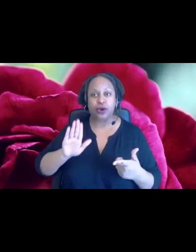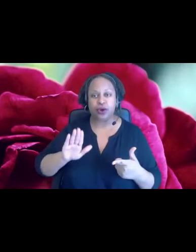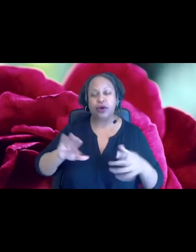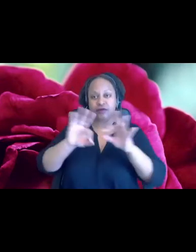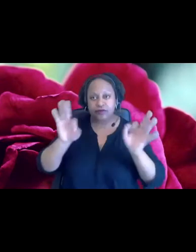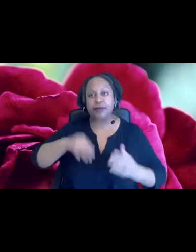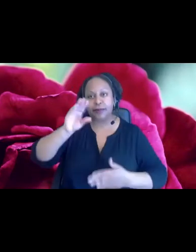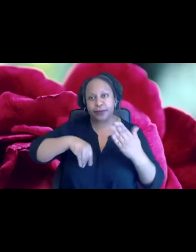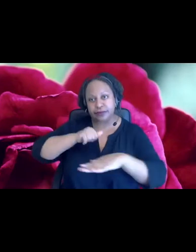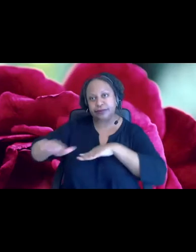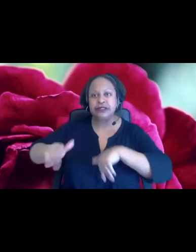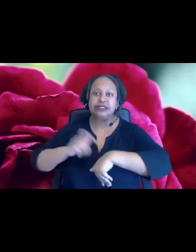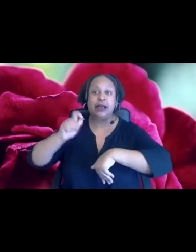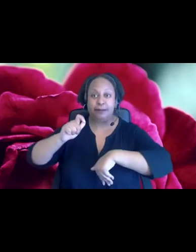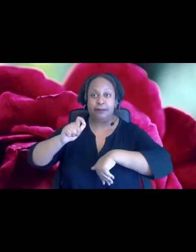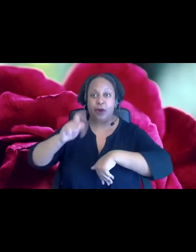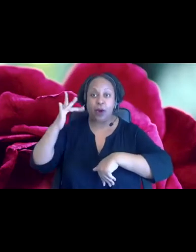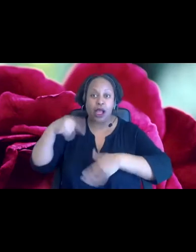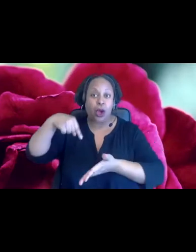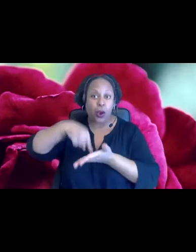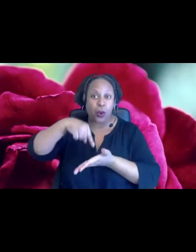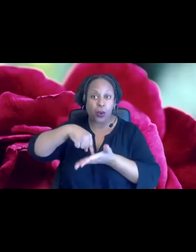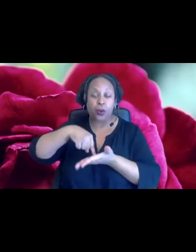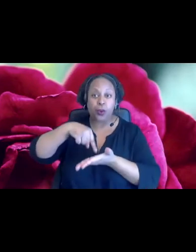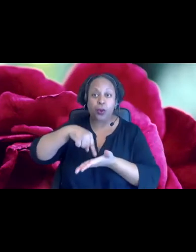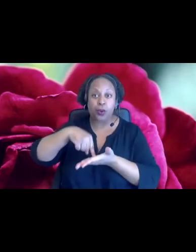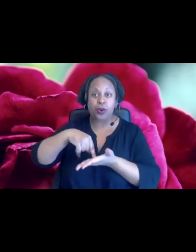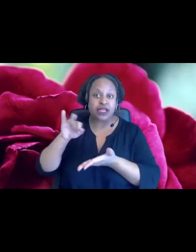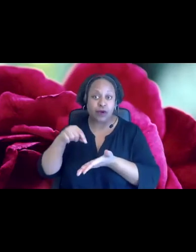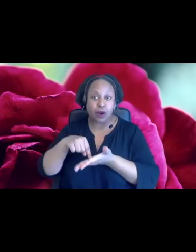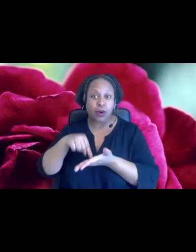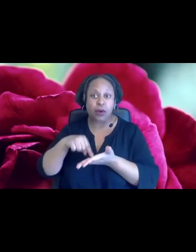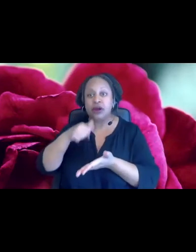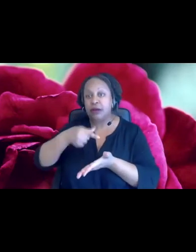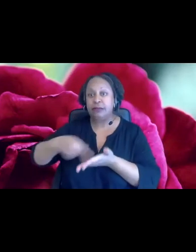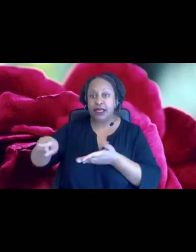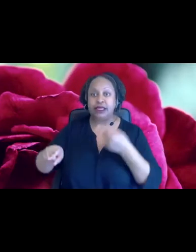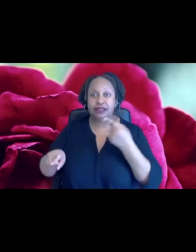time, because if there's a balance due and it's not paid,